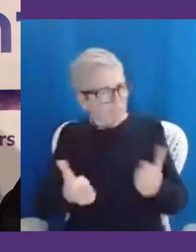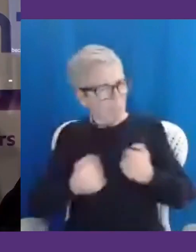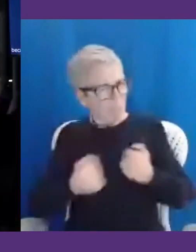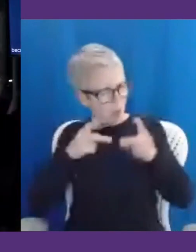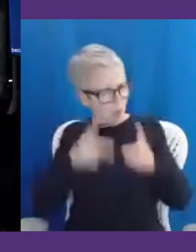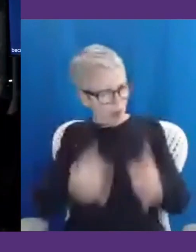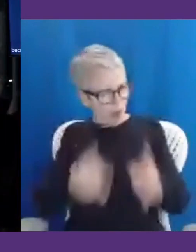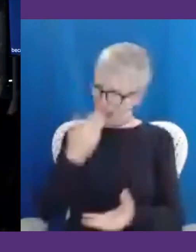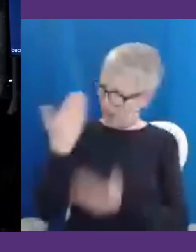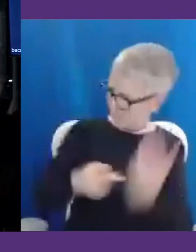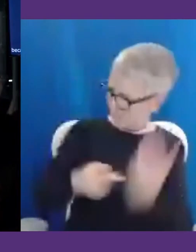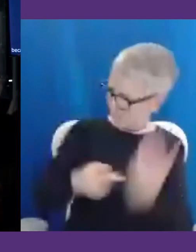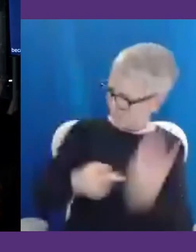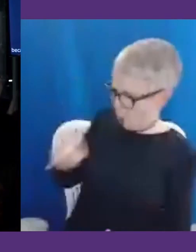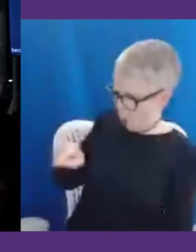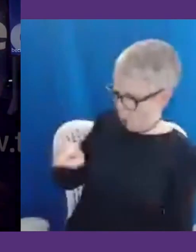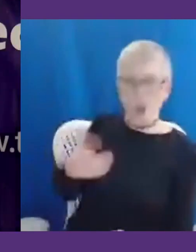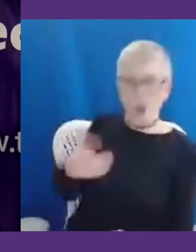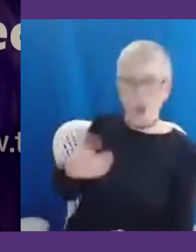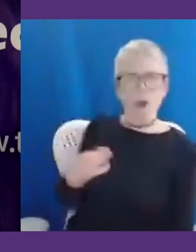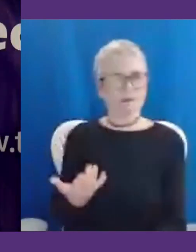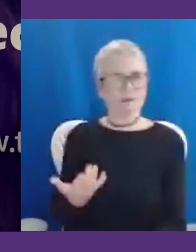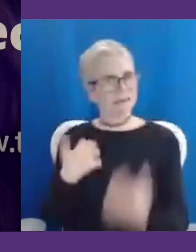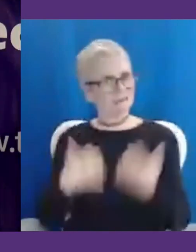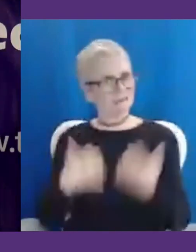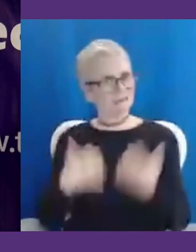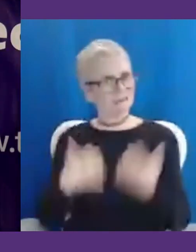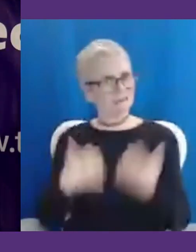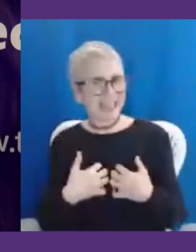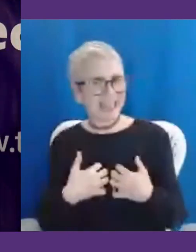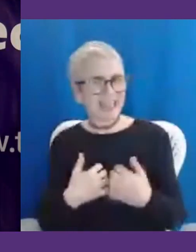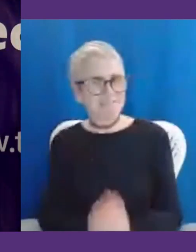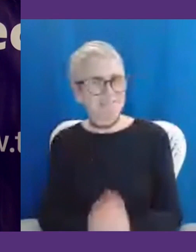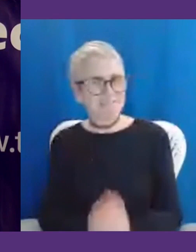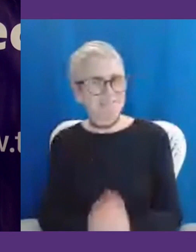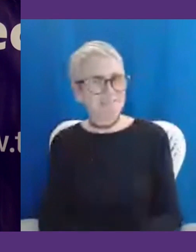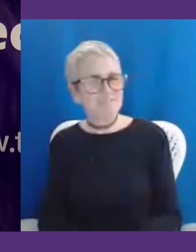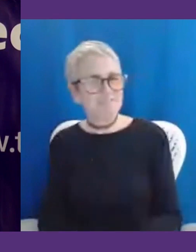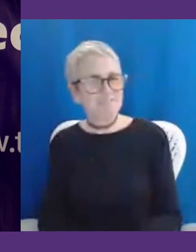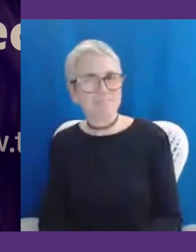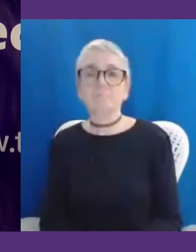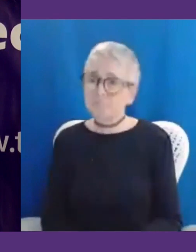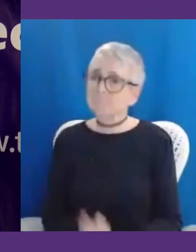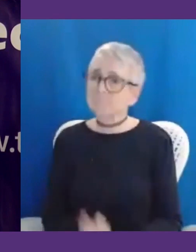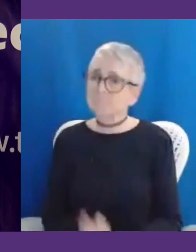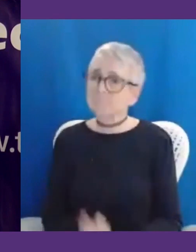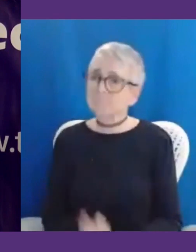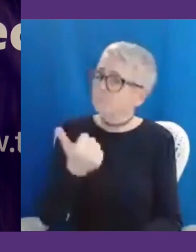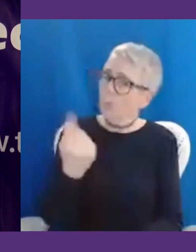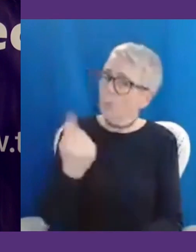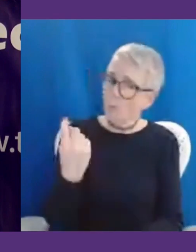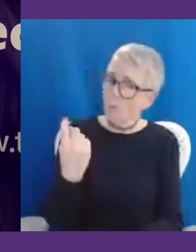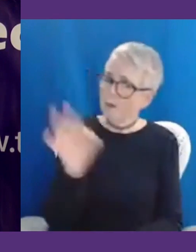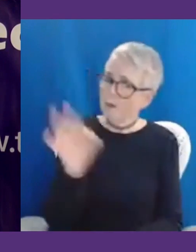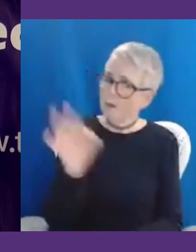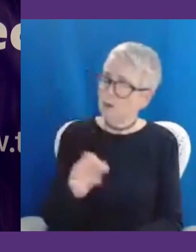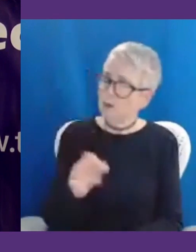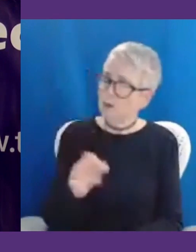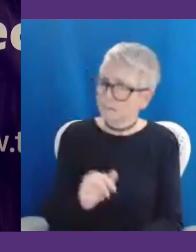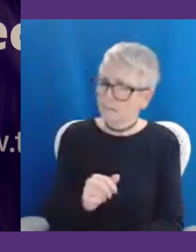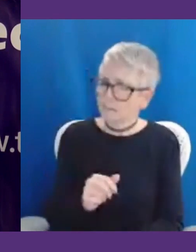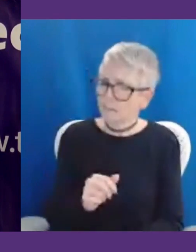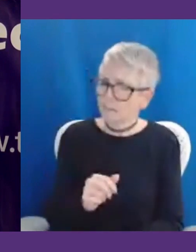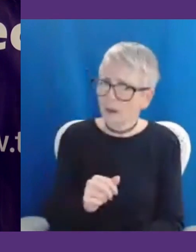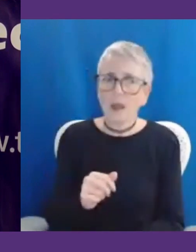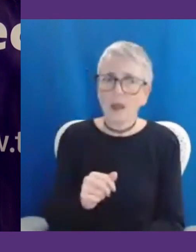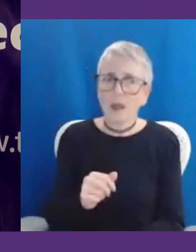well. Interesting. And so just a final question, I think, is you haven't talked about the process of embedding it into the work of the journalist. Do